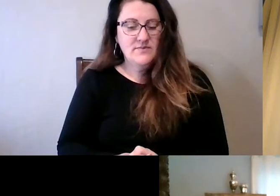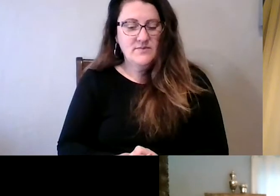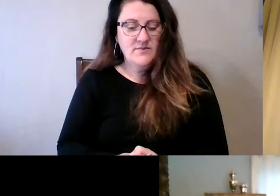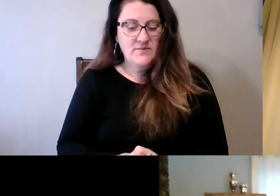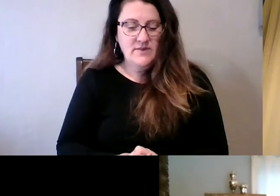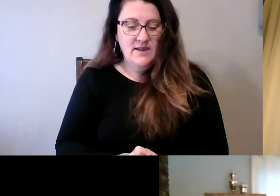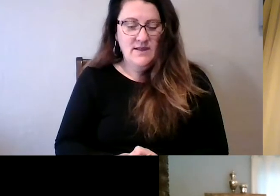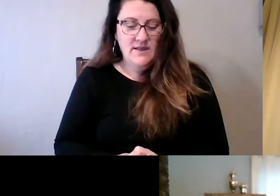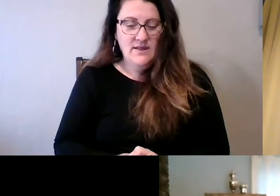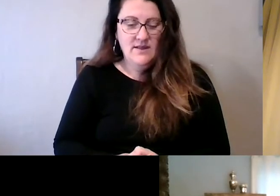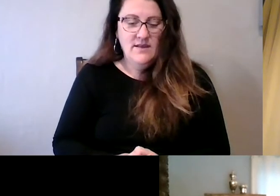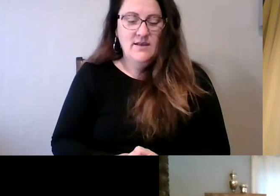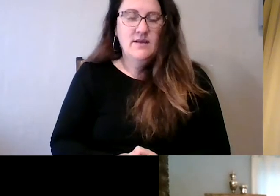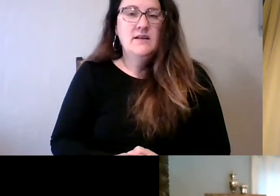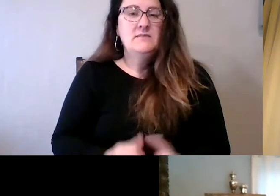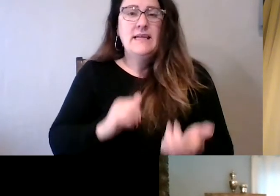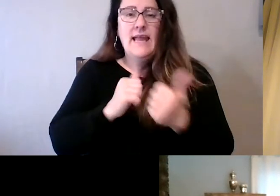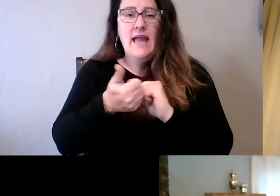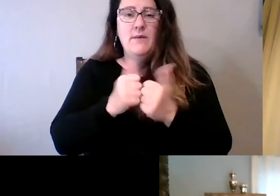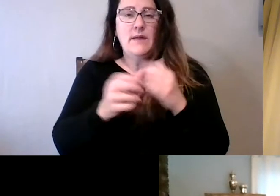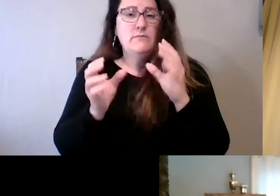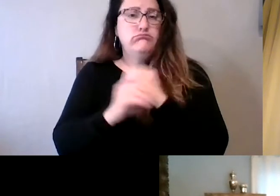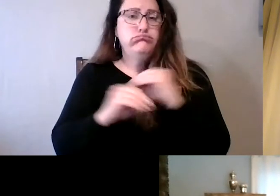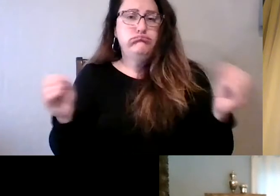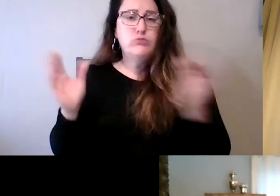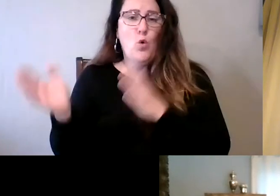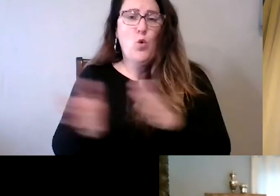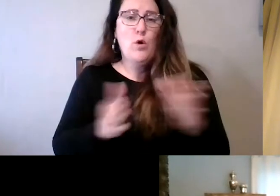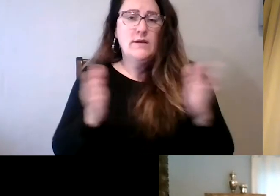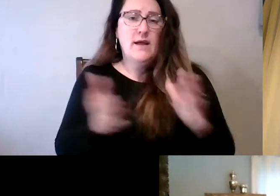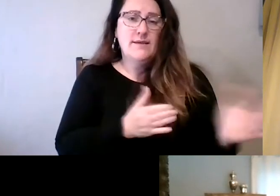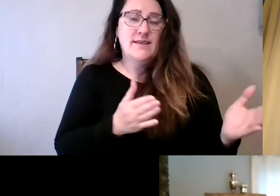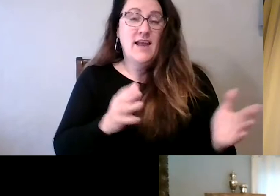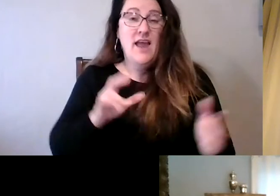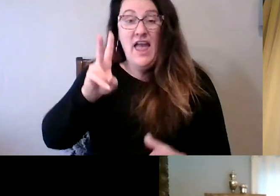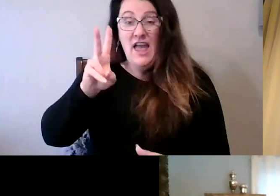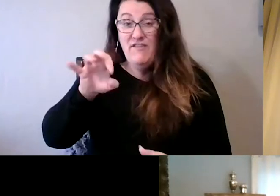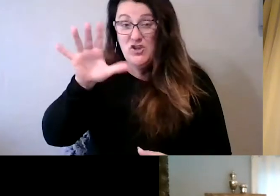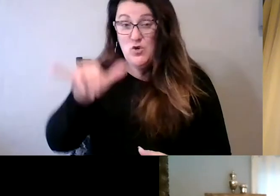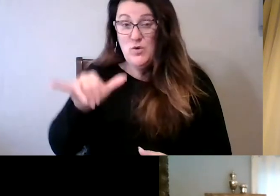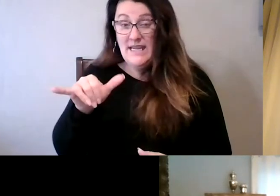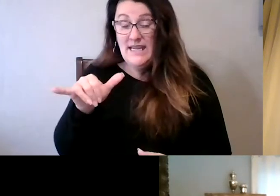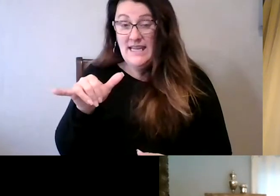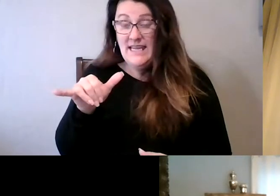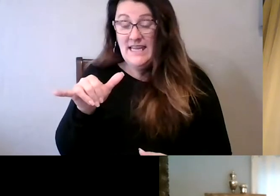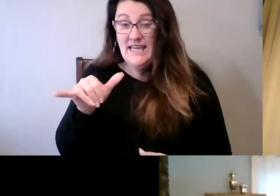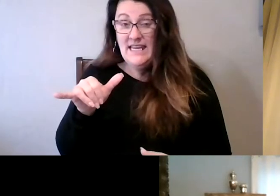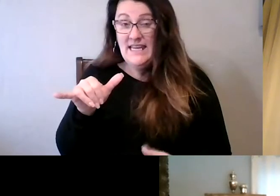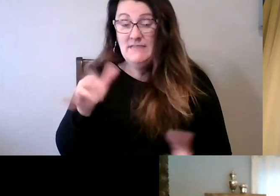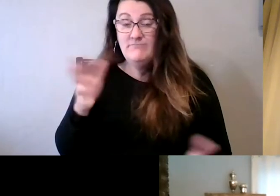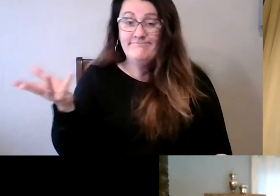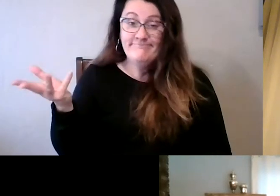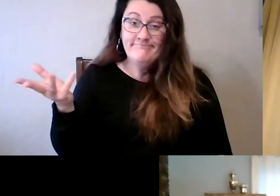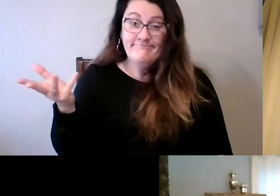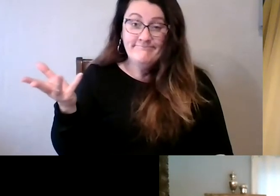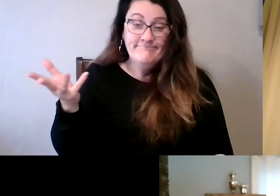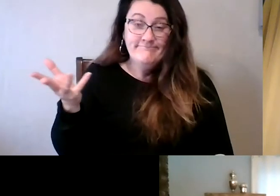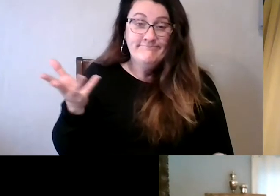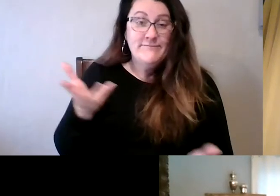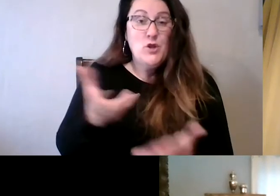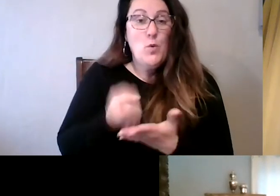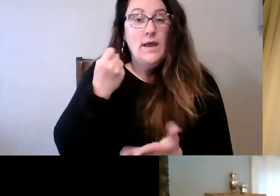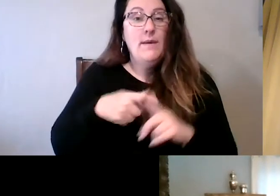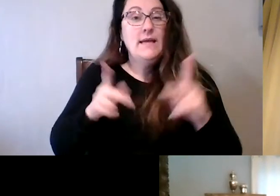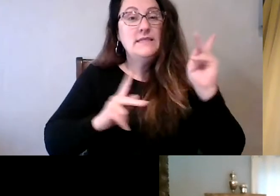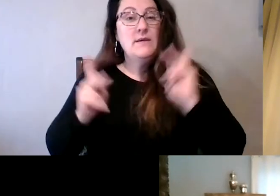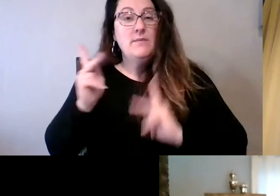no campaign that goes on if there's no organizing. Like I said, our victory is not, you know, the win, but it's the